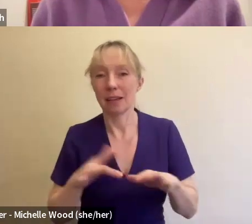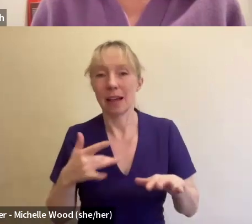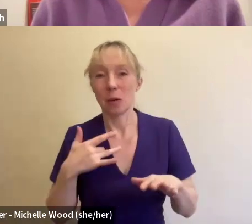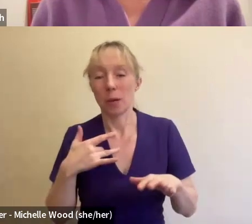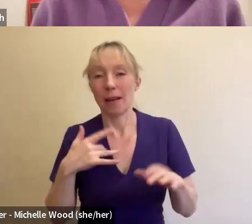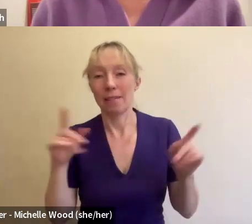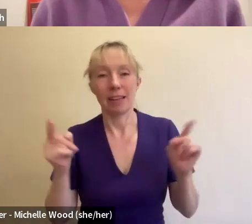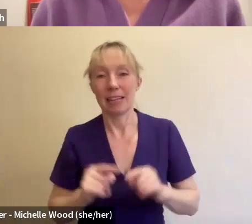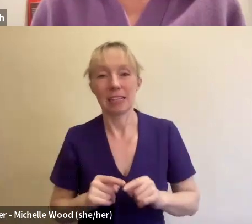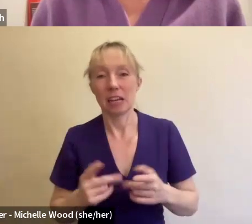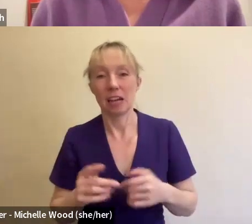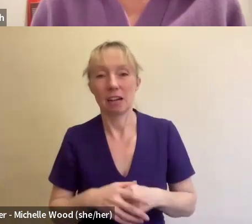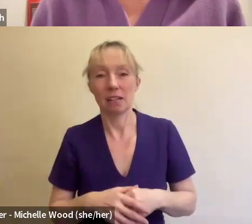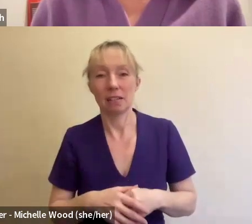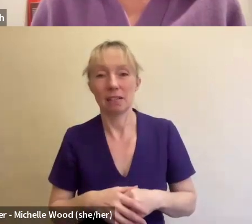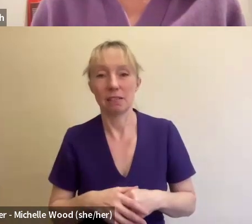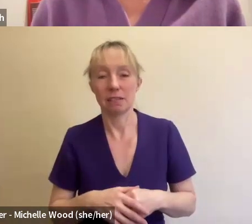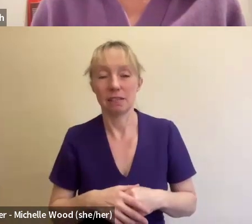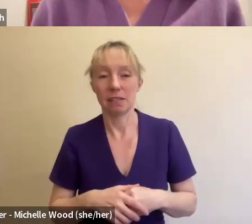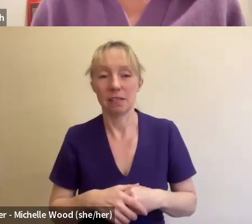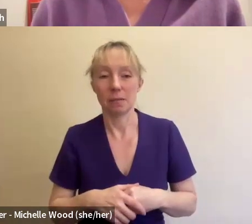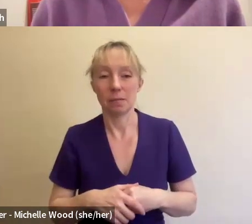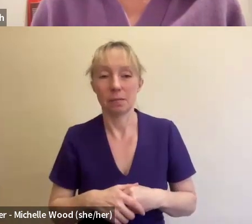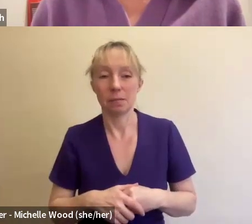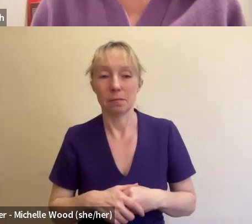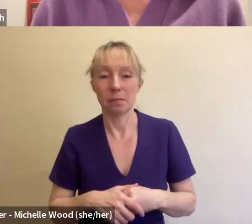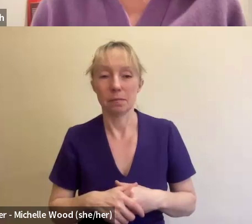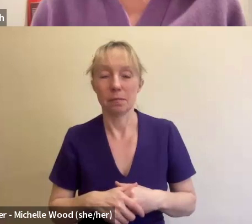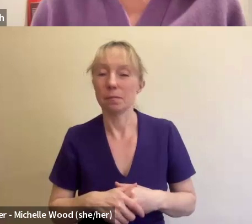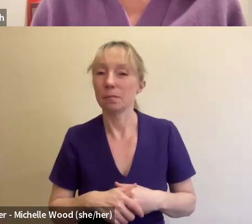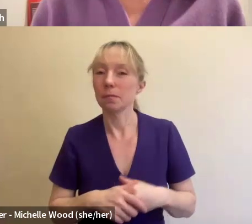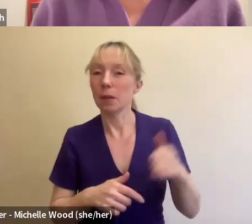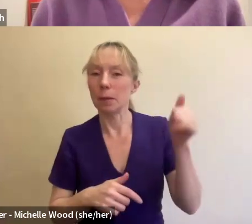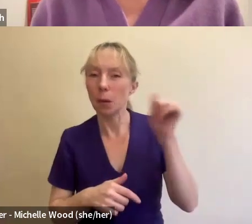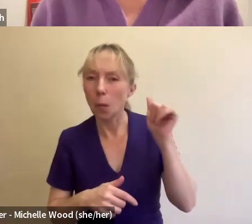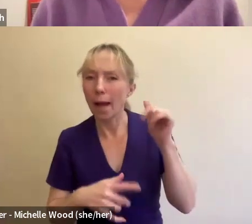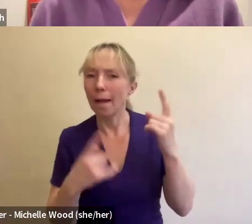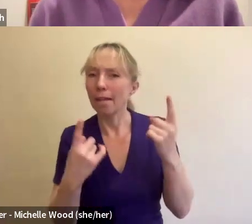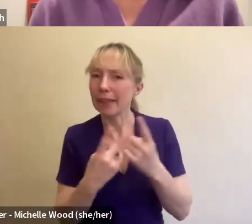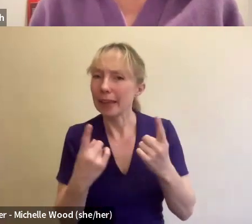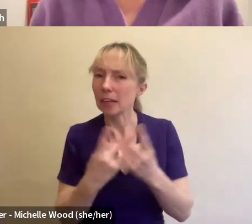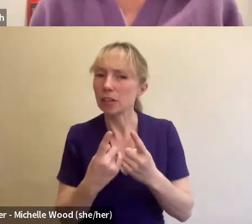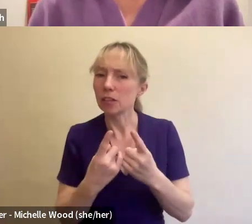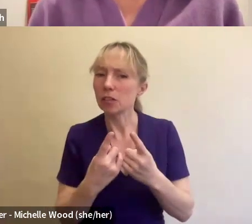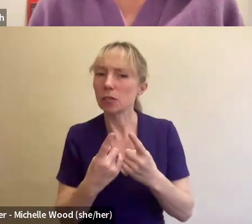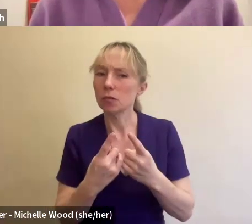to even to be aware of the issues that they are talking about too. I mean, in terms of personally aware